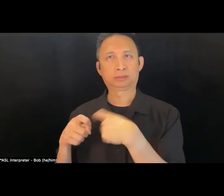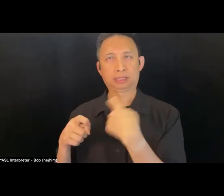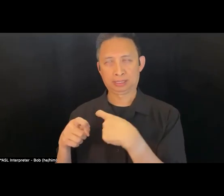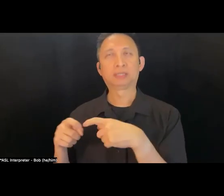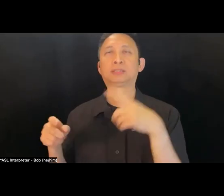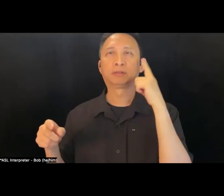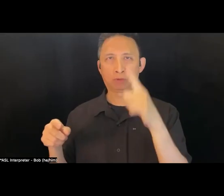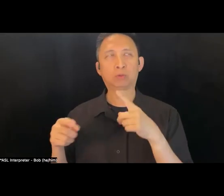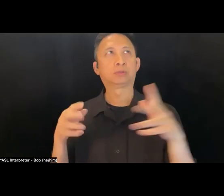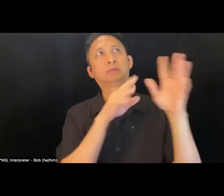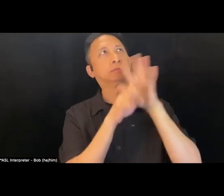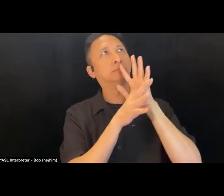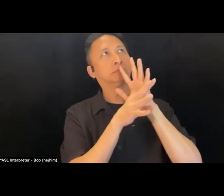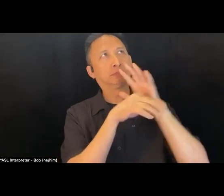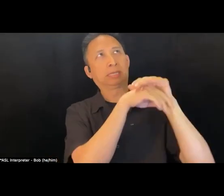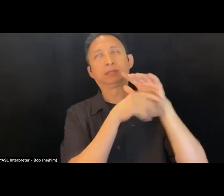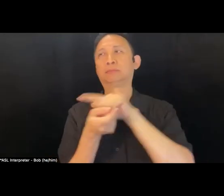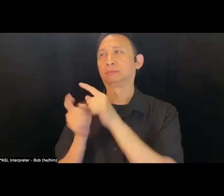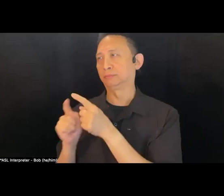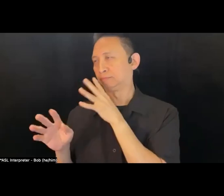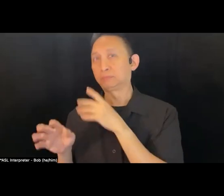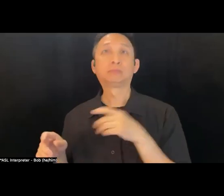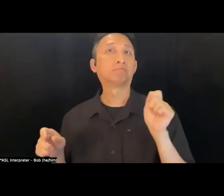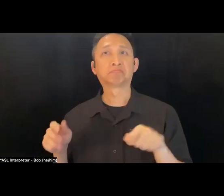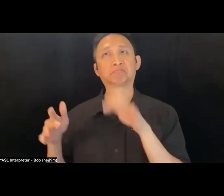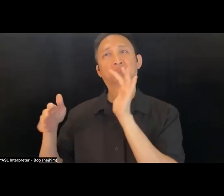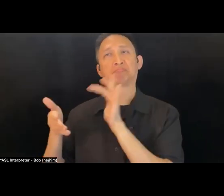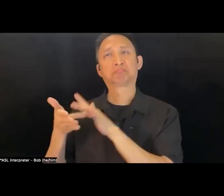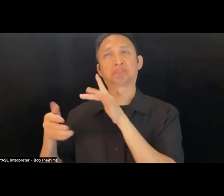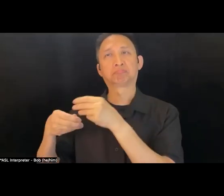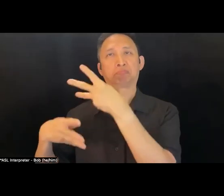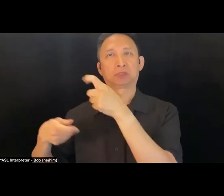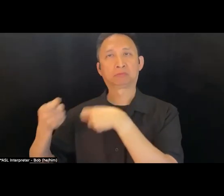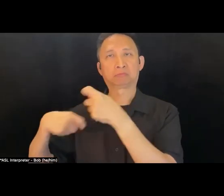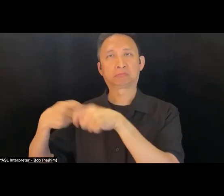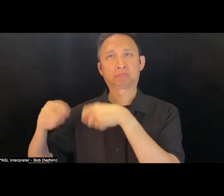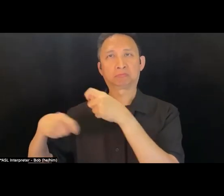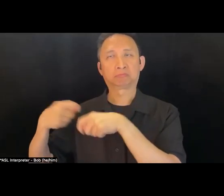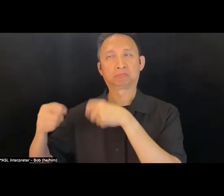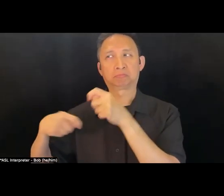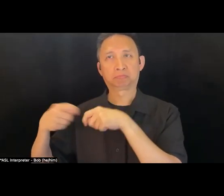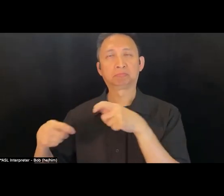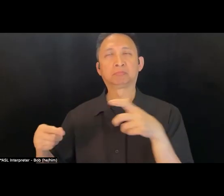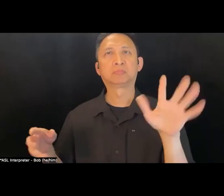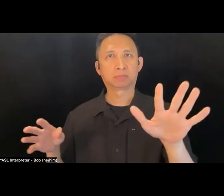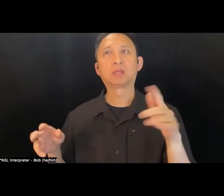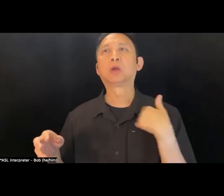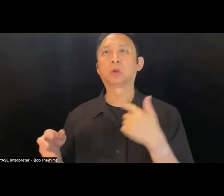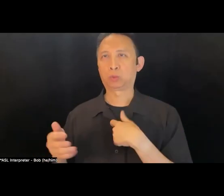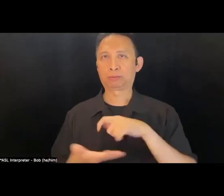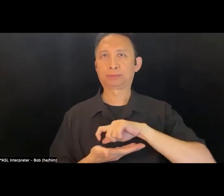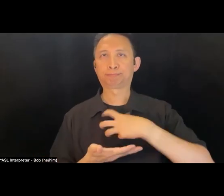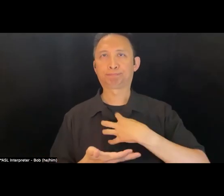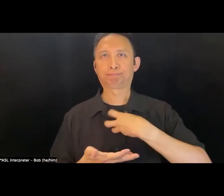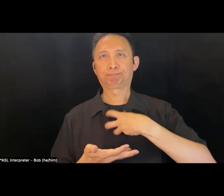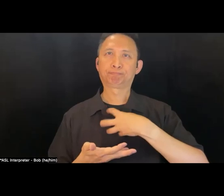hears English on the call. You can switch back and forth at any moment. You can stay on your preferred channel, and we will make sure to switch as necessary so